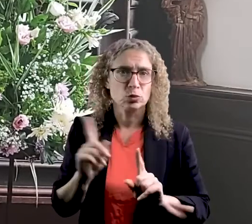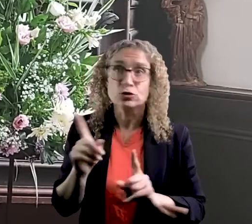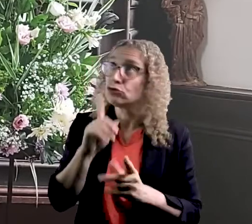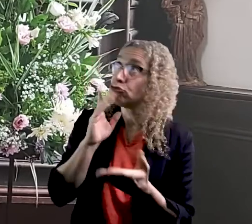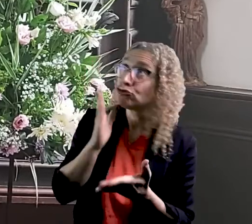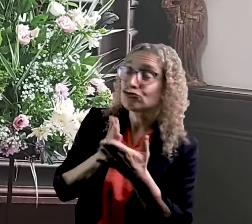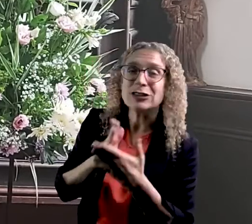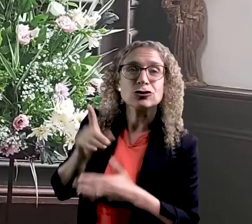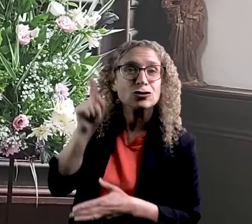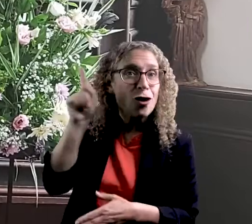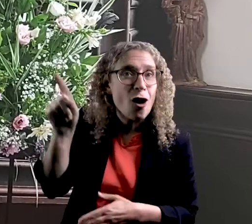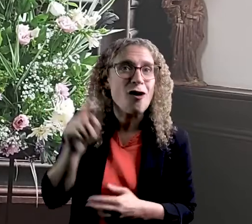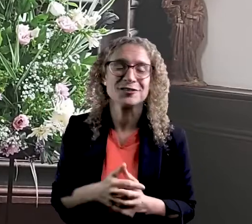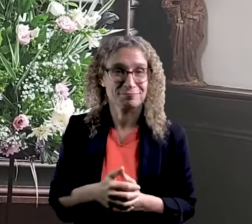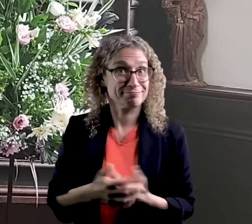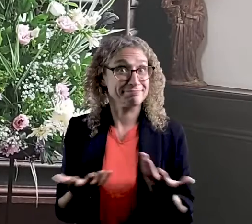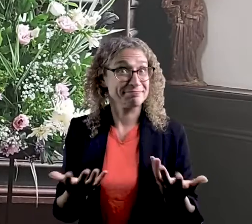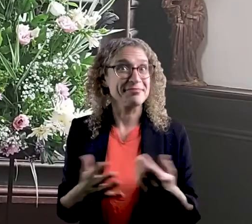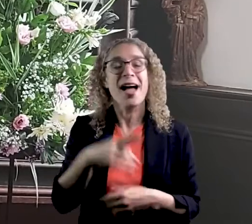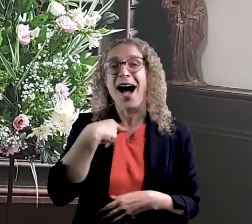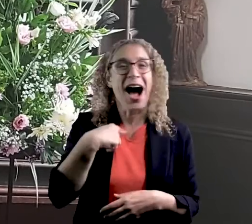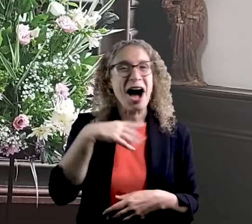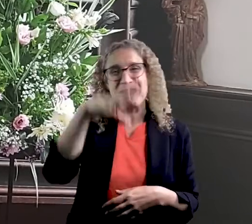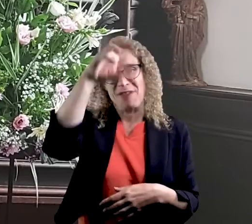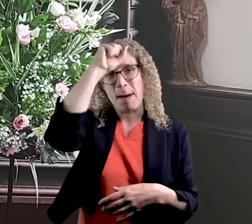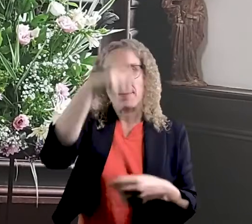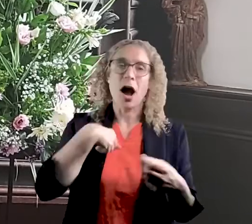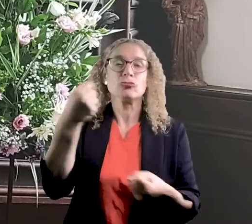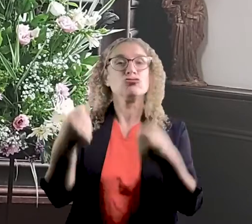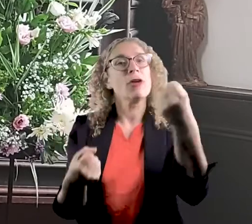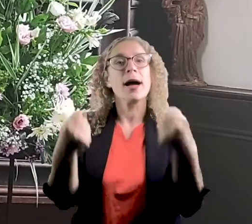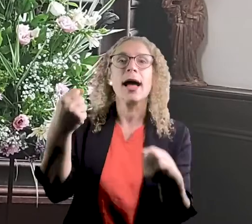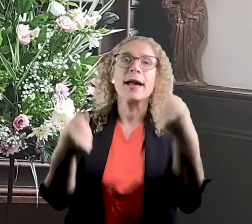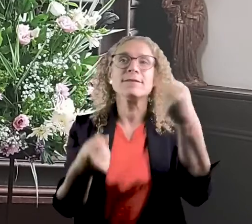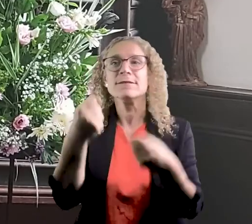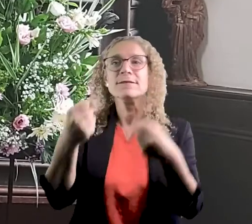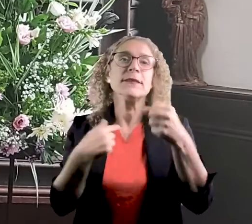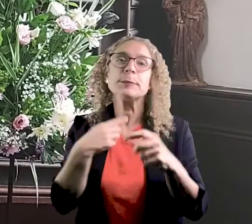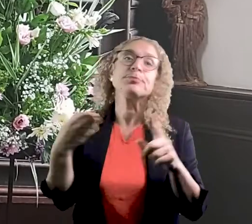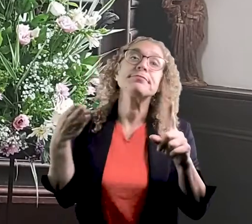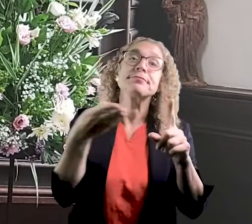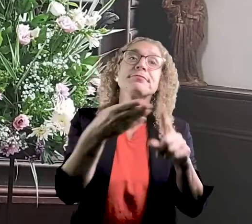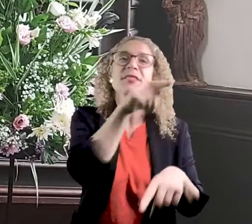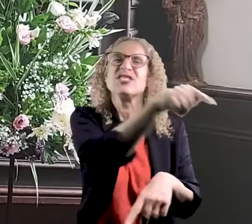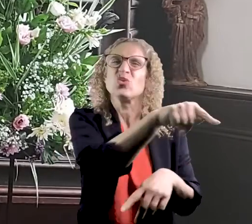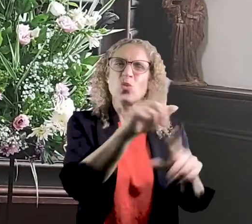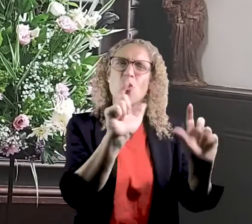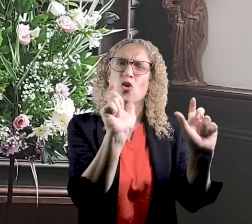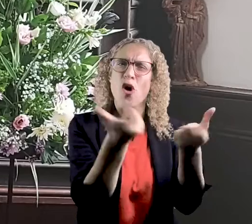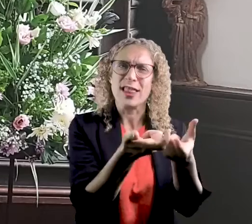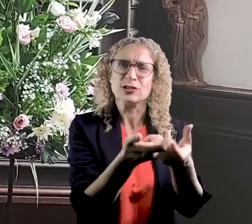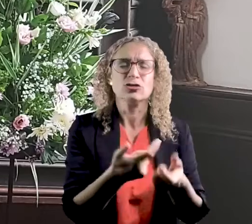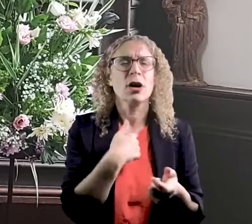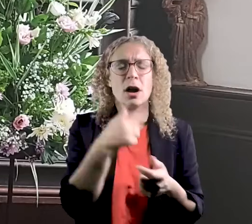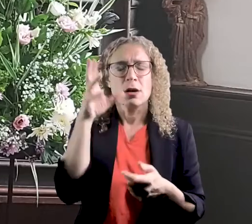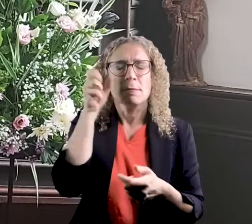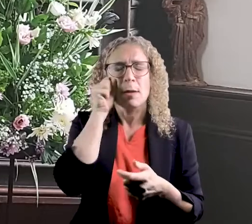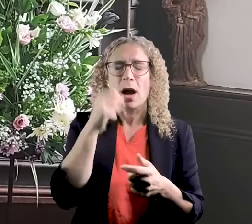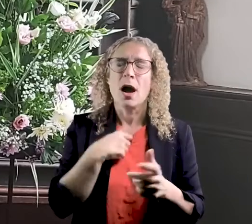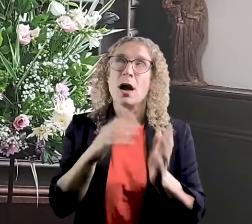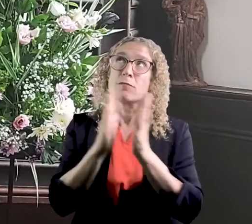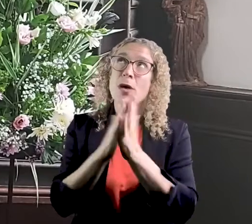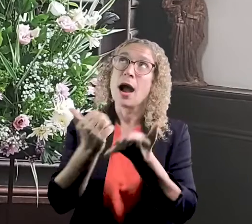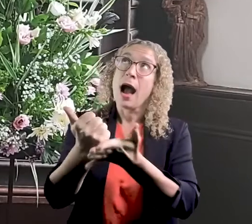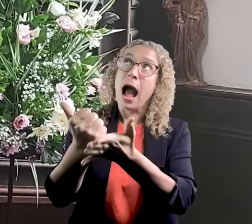ways. And I can remember praying as I drove towards a college that I would